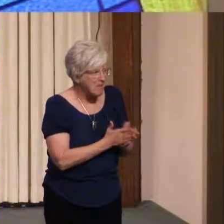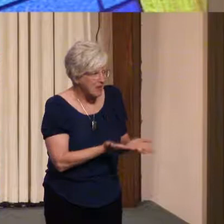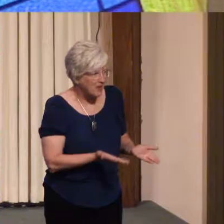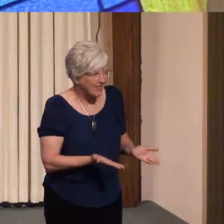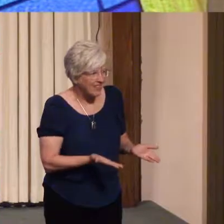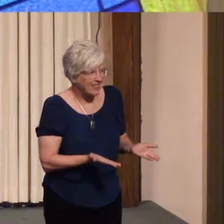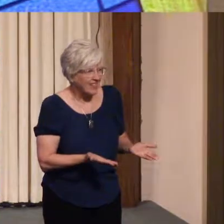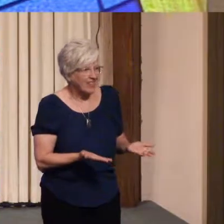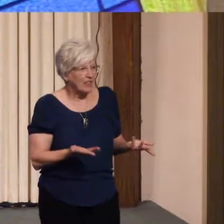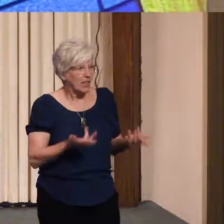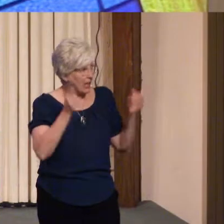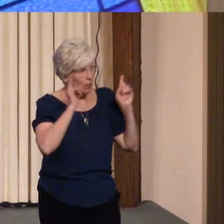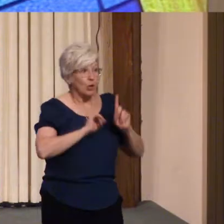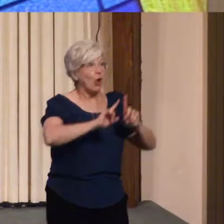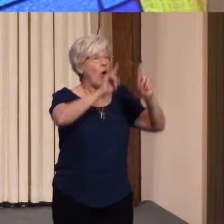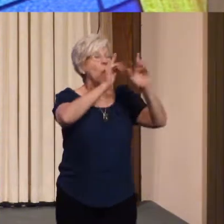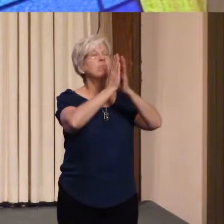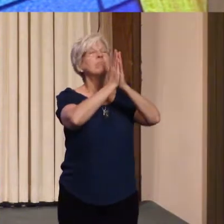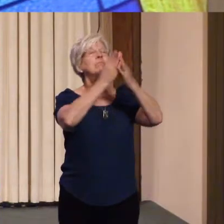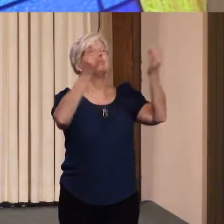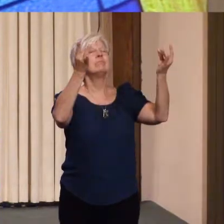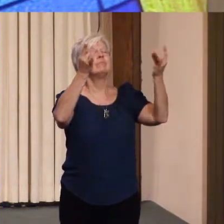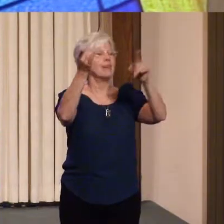Go away and get prayed up and come back and heal someone.